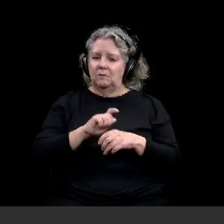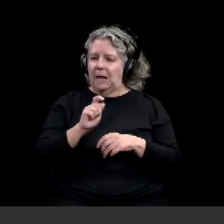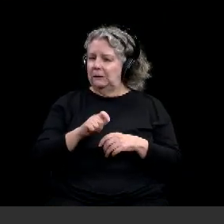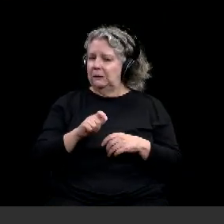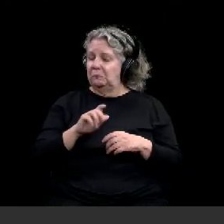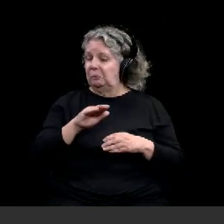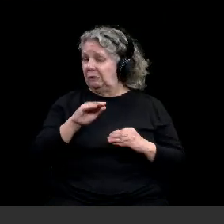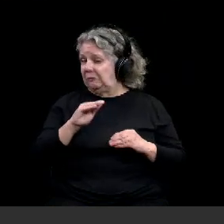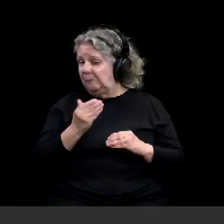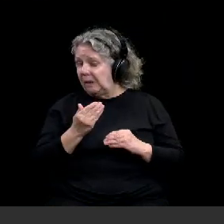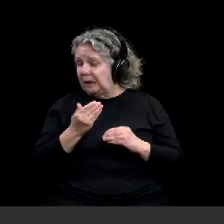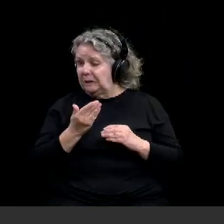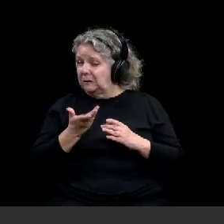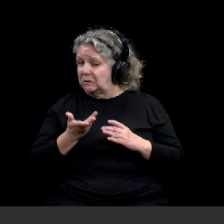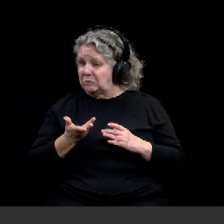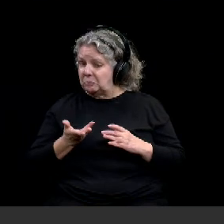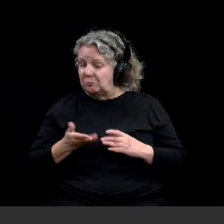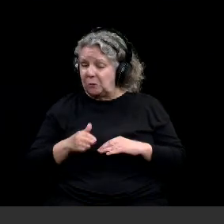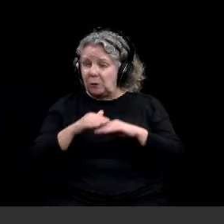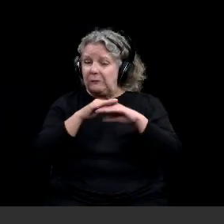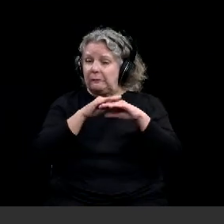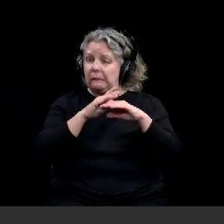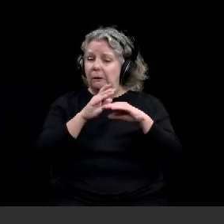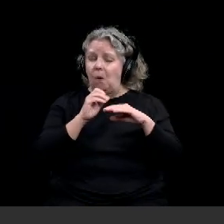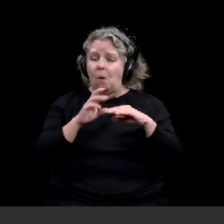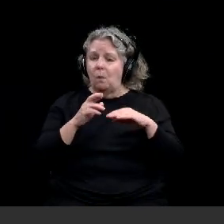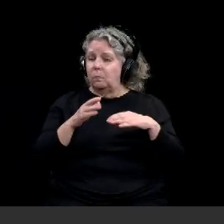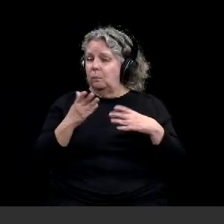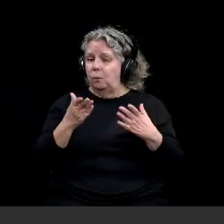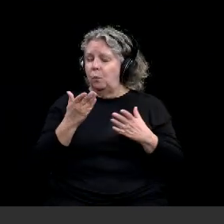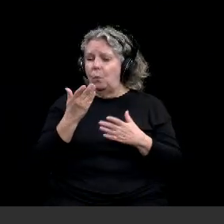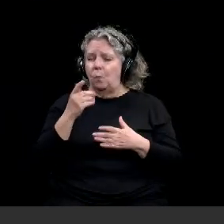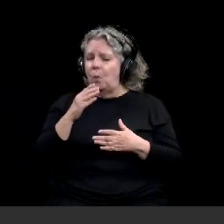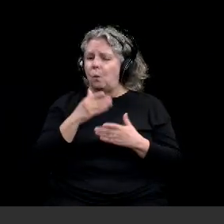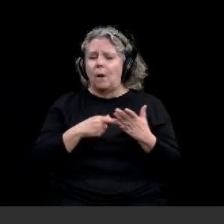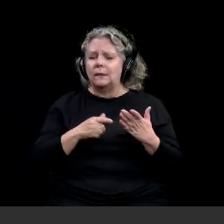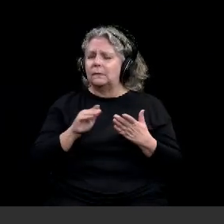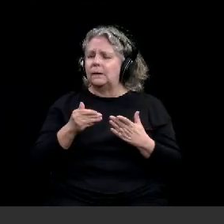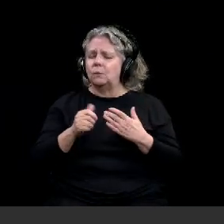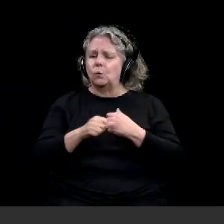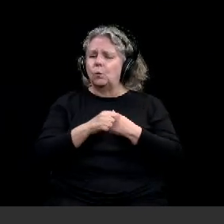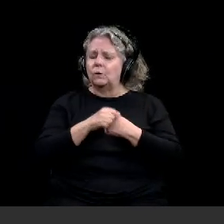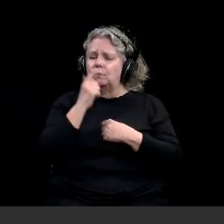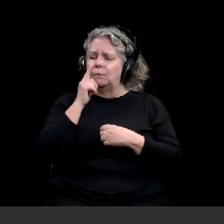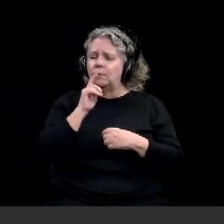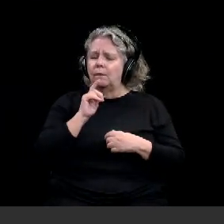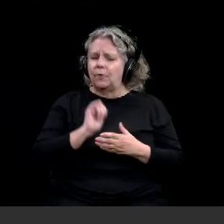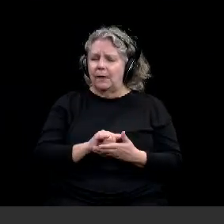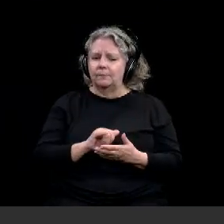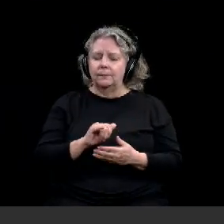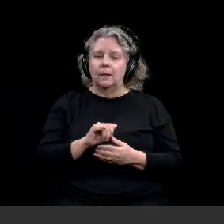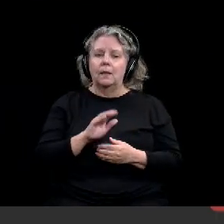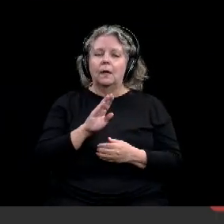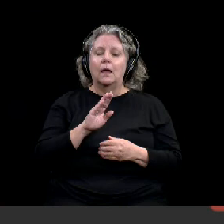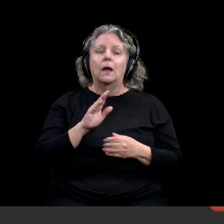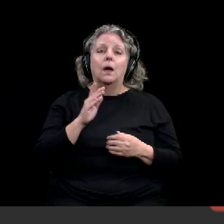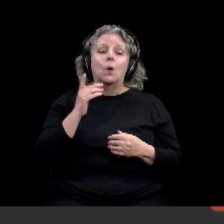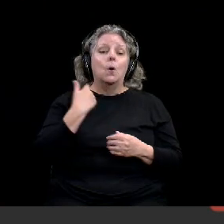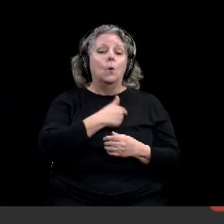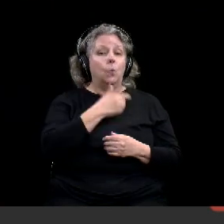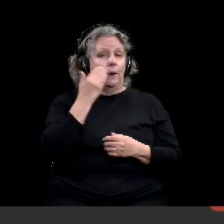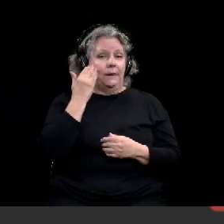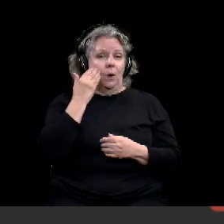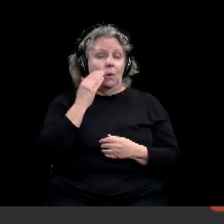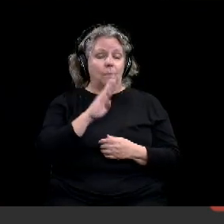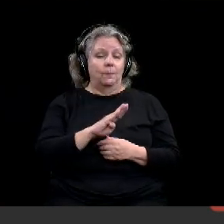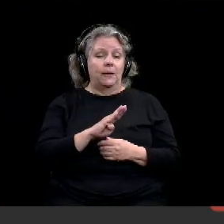right now? So we know that the B117 variant is in now multiple states. I think at last